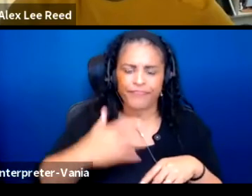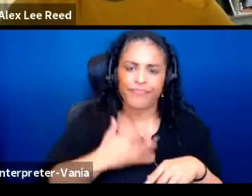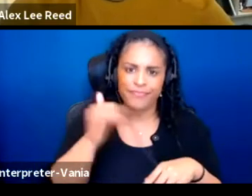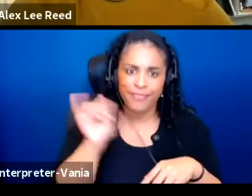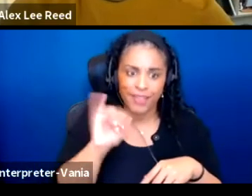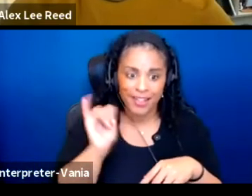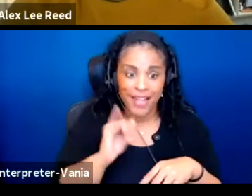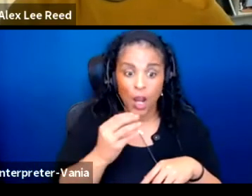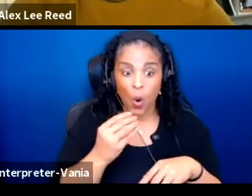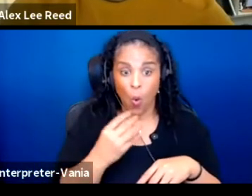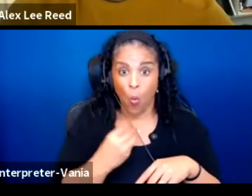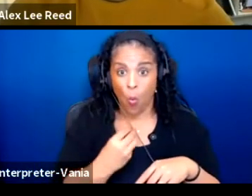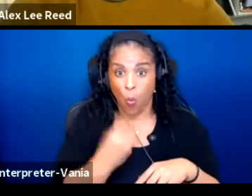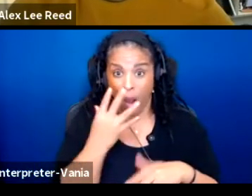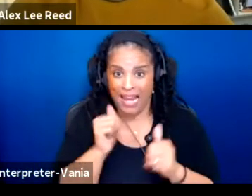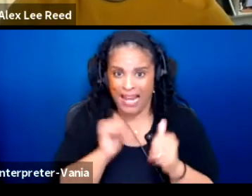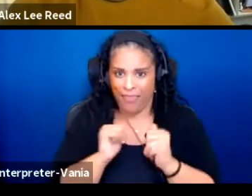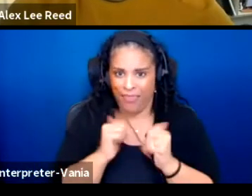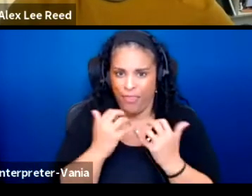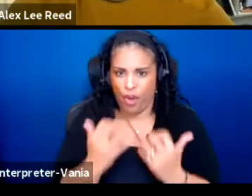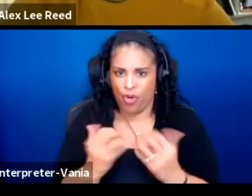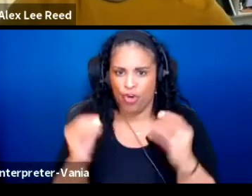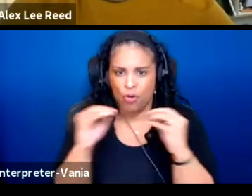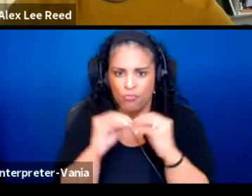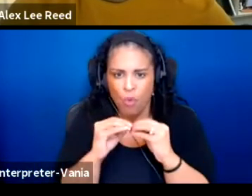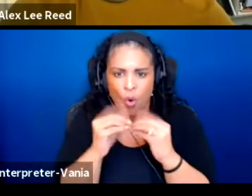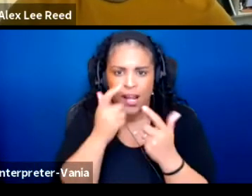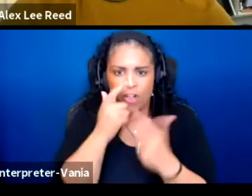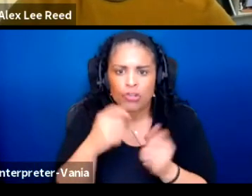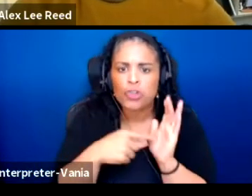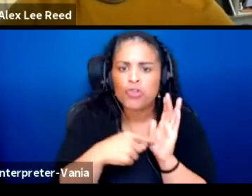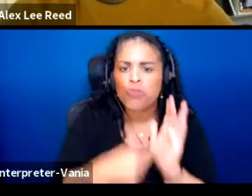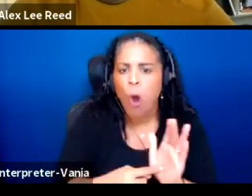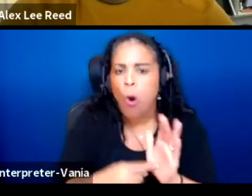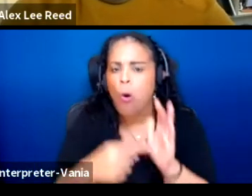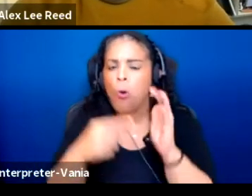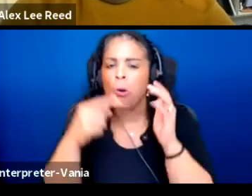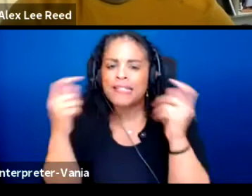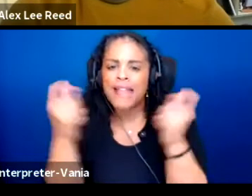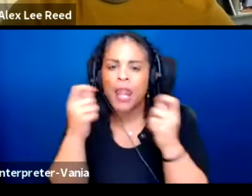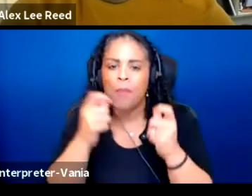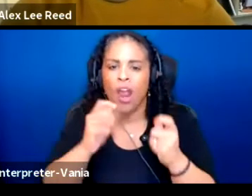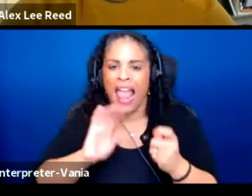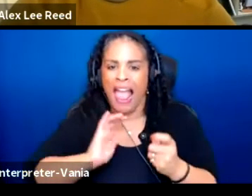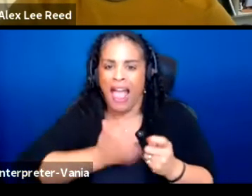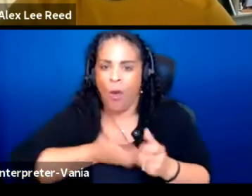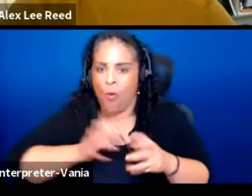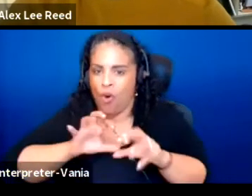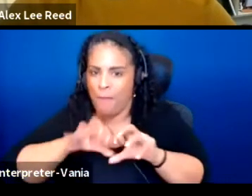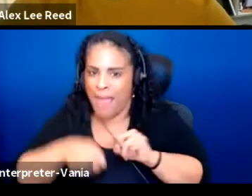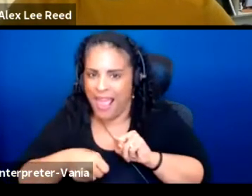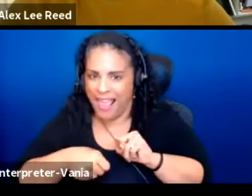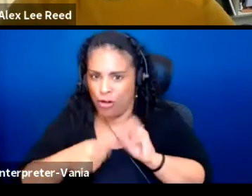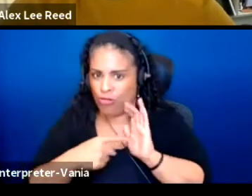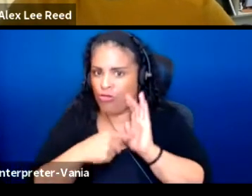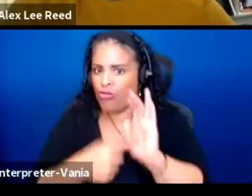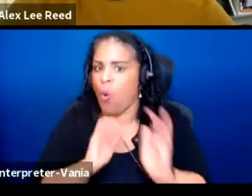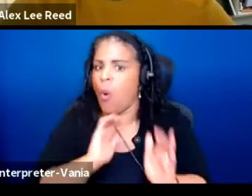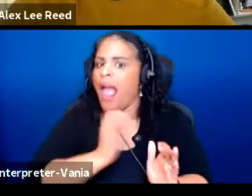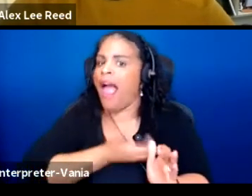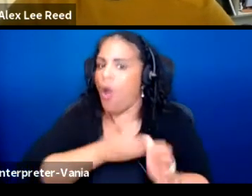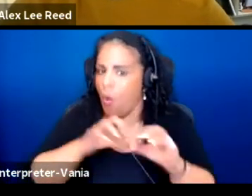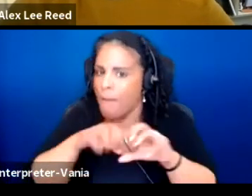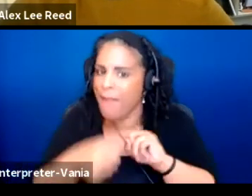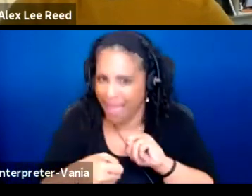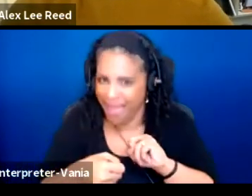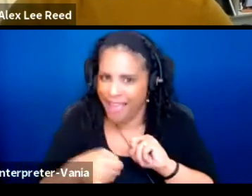white theaters are more interested in showcasing and celebrating our pain, putting our pain on display for